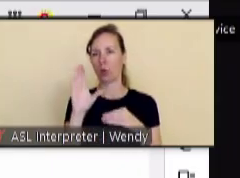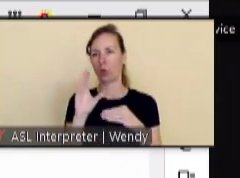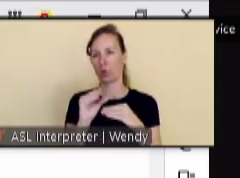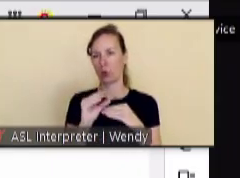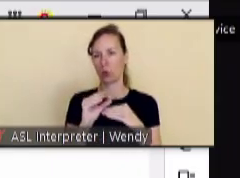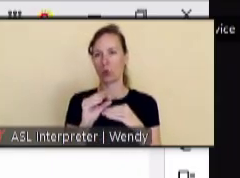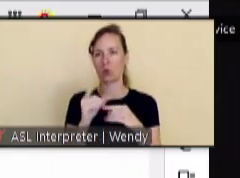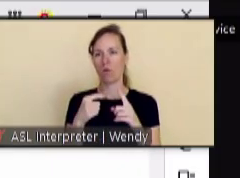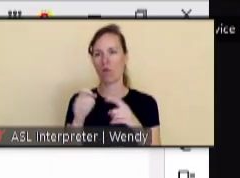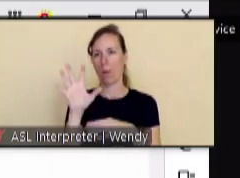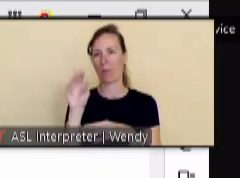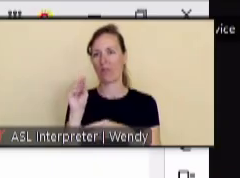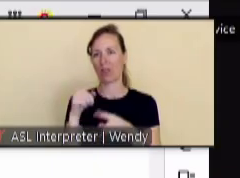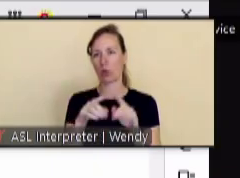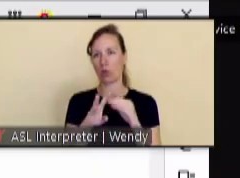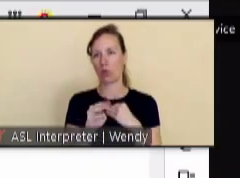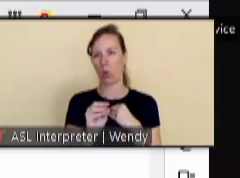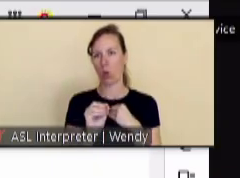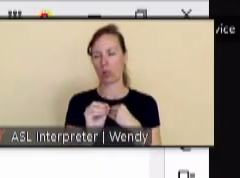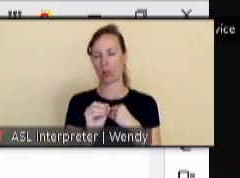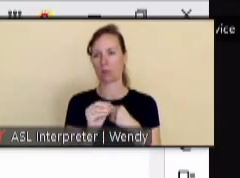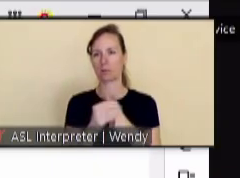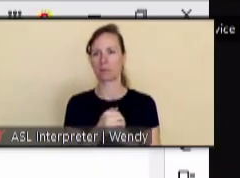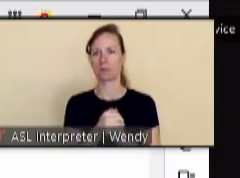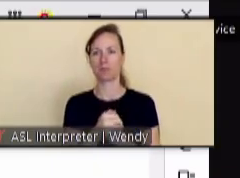reduction to reduce overall